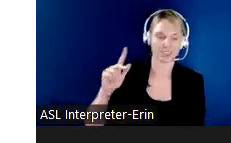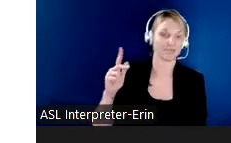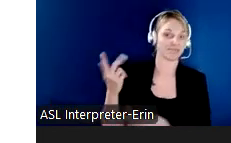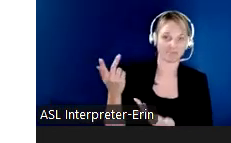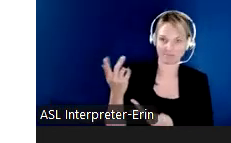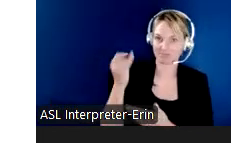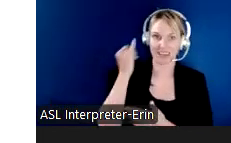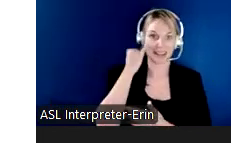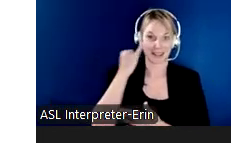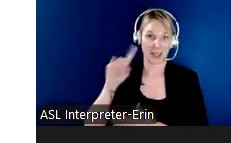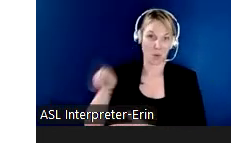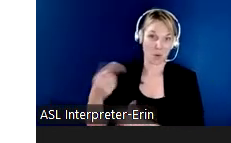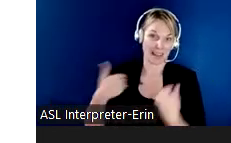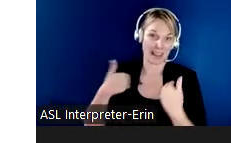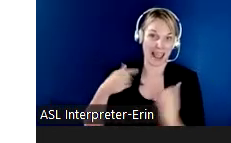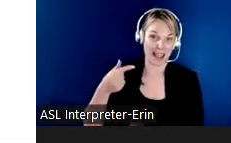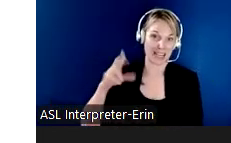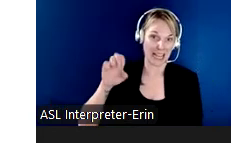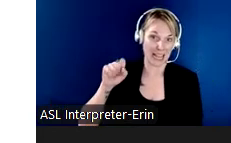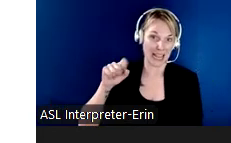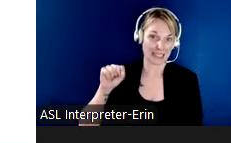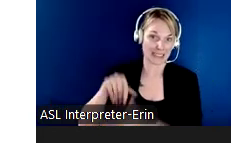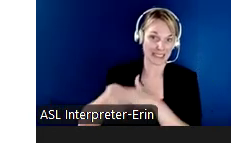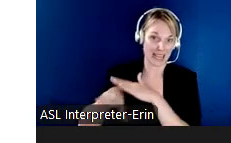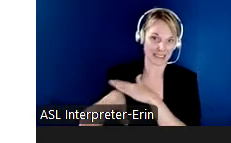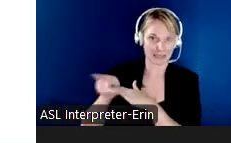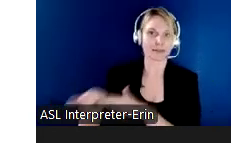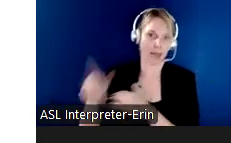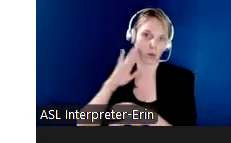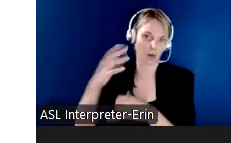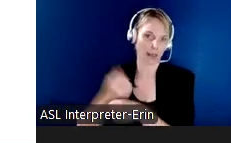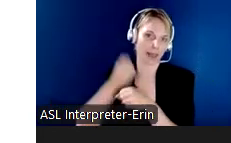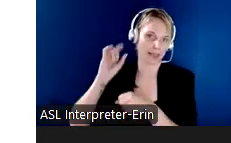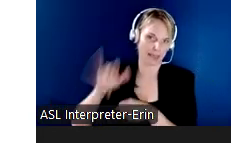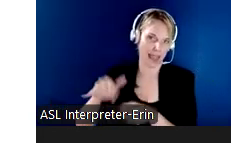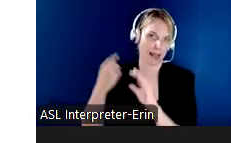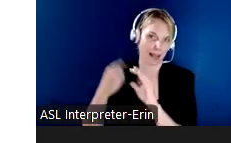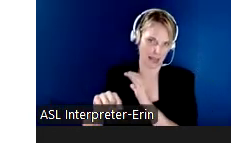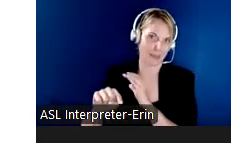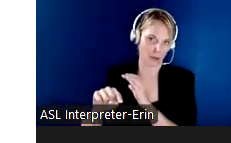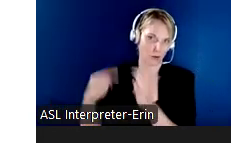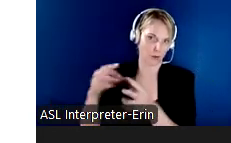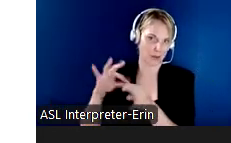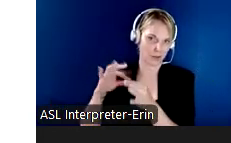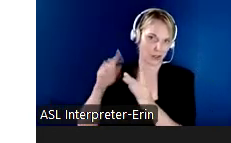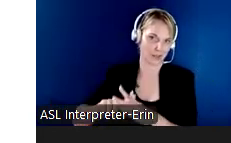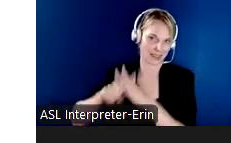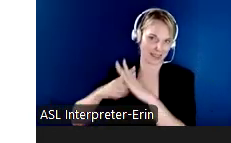that email on the 19th or the 22nd, and then they will be able to get in beginning on the 23rd.